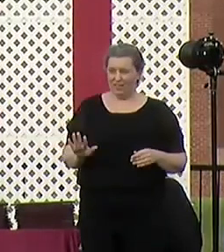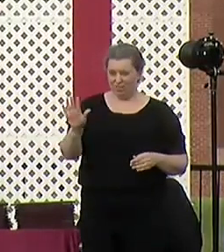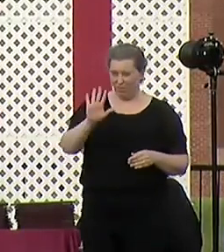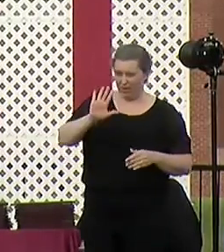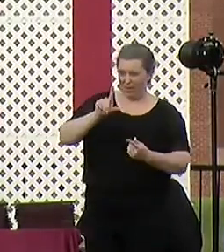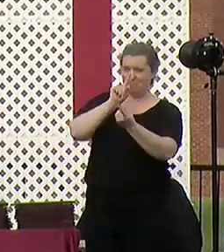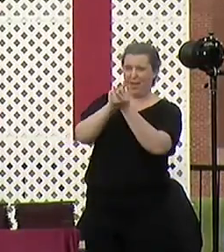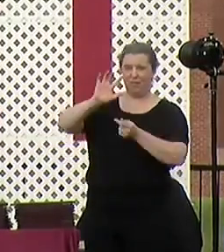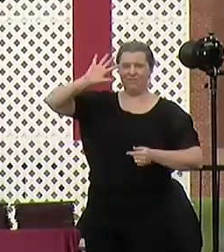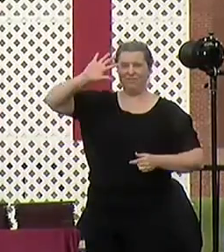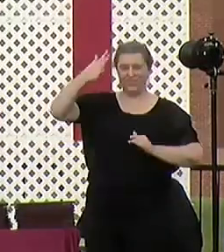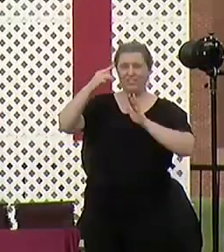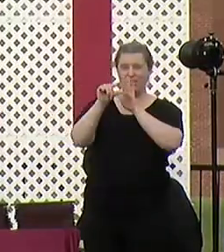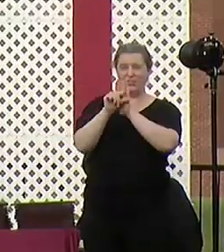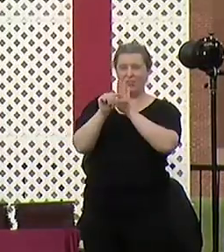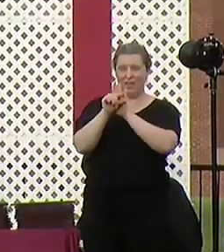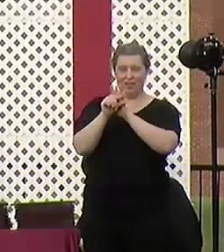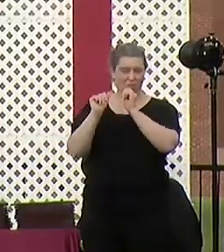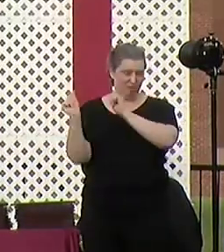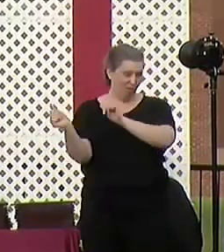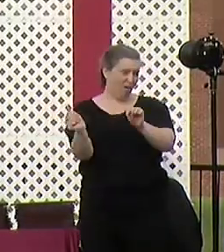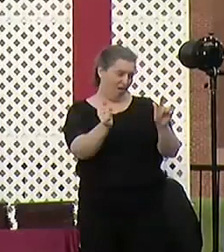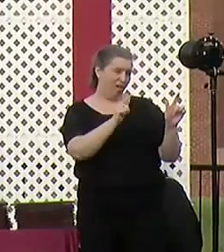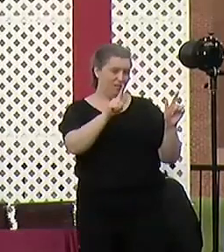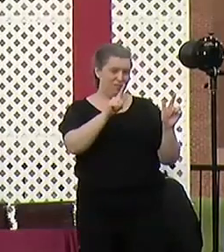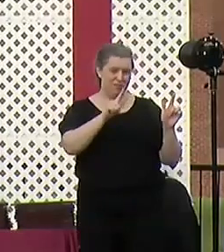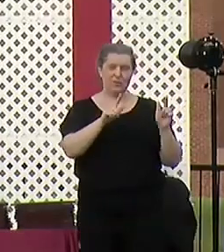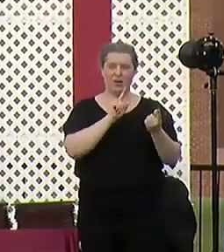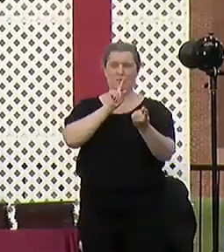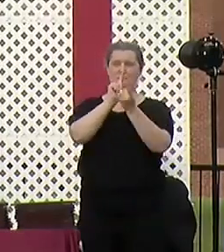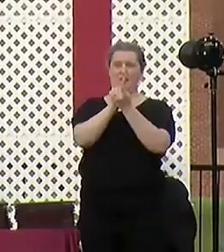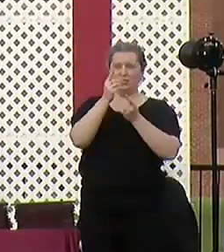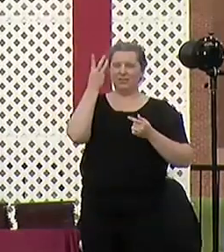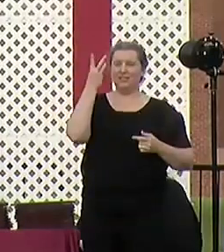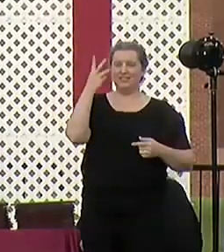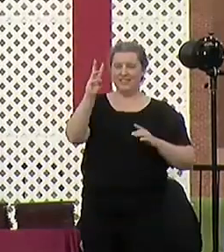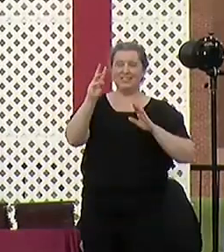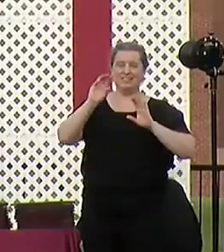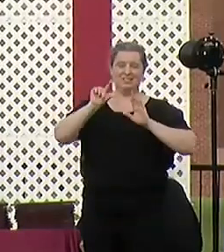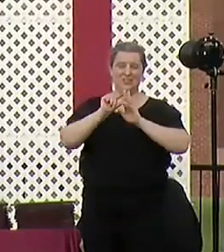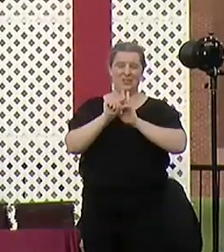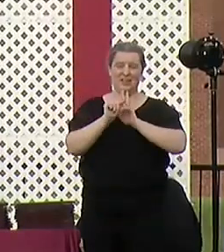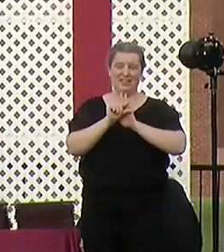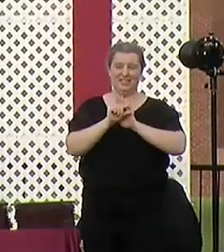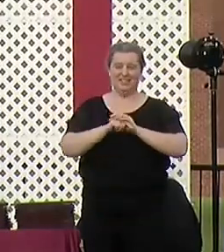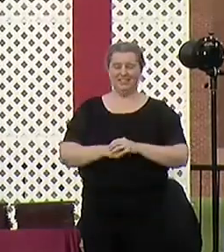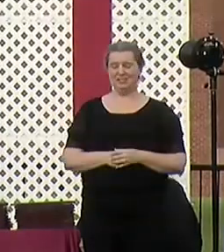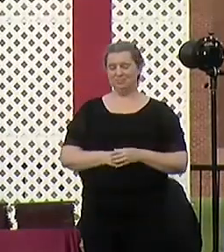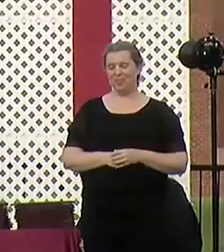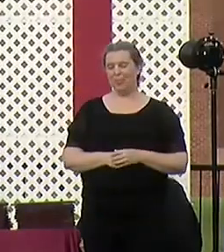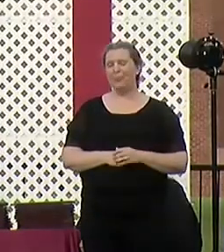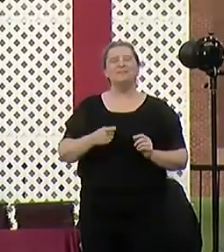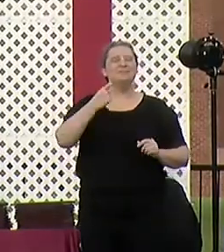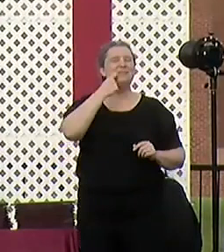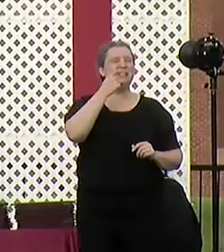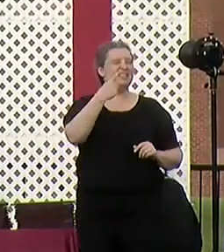grade year, and almost all of you since your sixth grade Nature's Classroom. The other day,